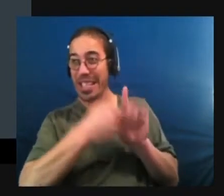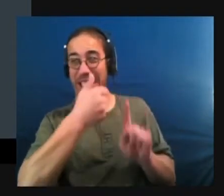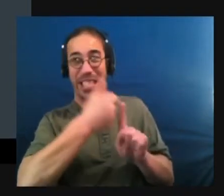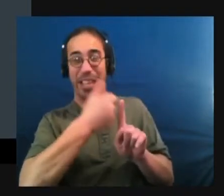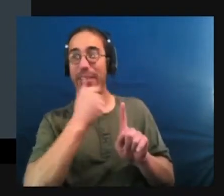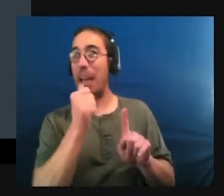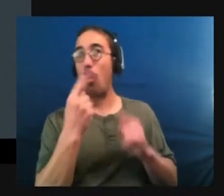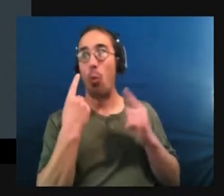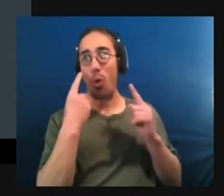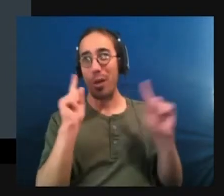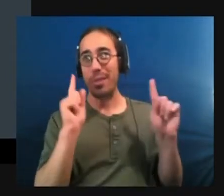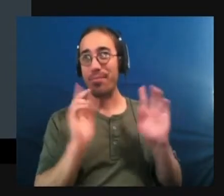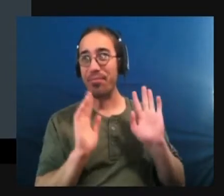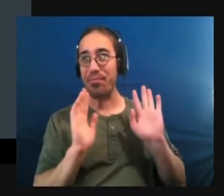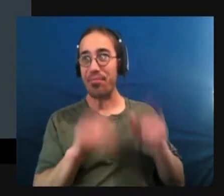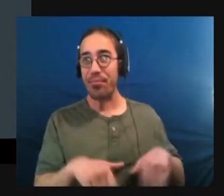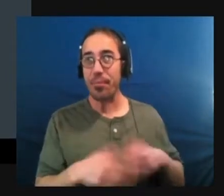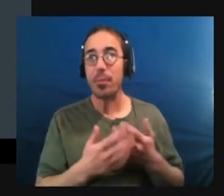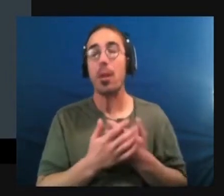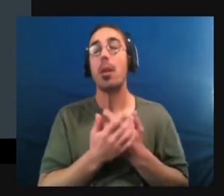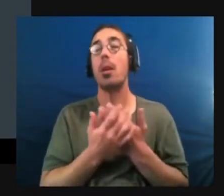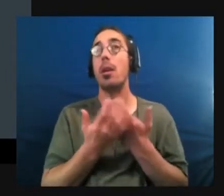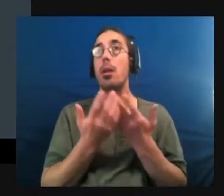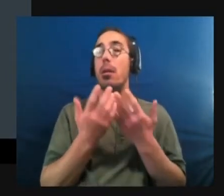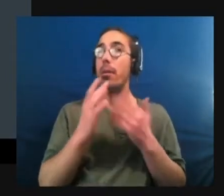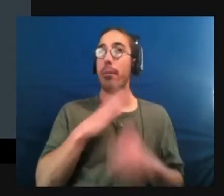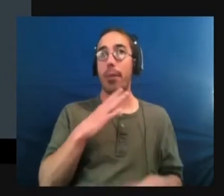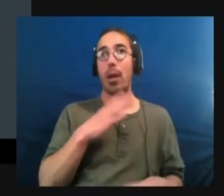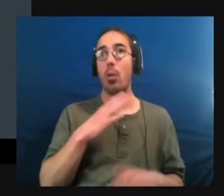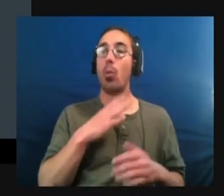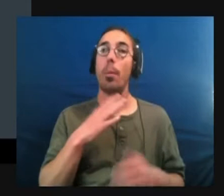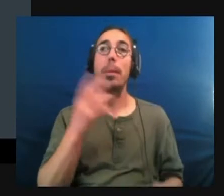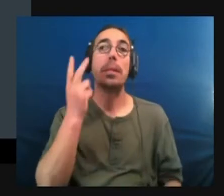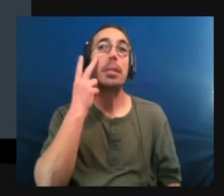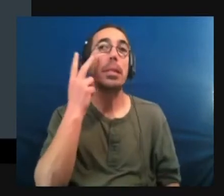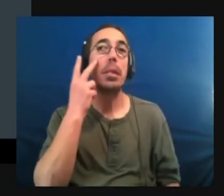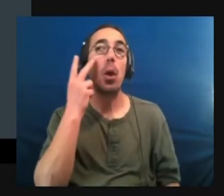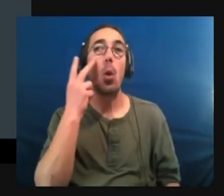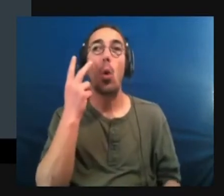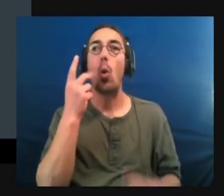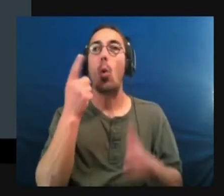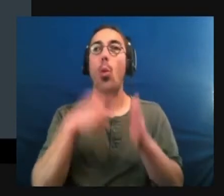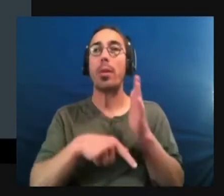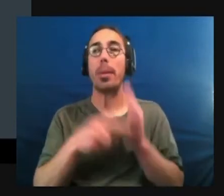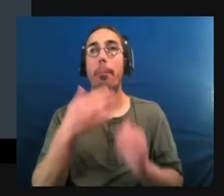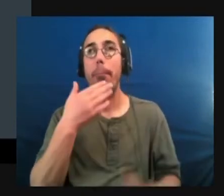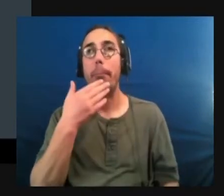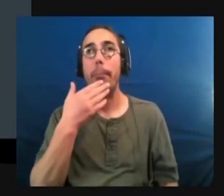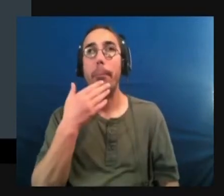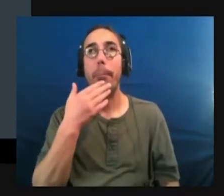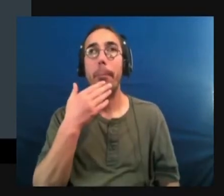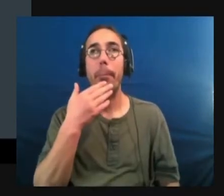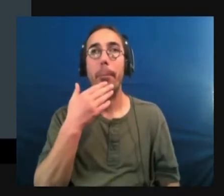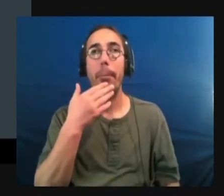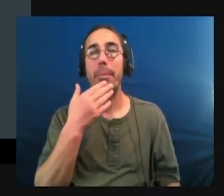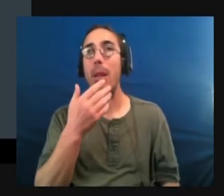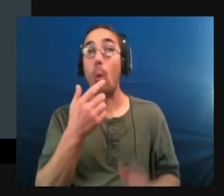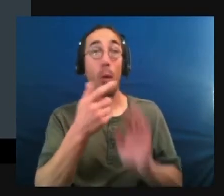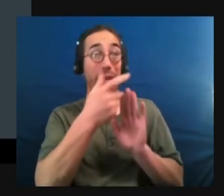us. So great, let me find out what is the literature say